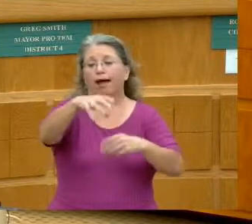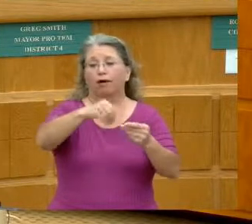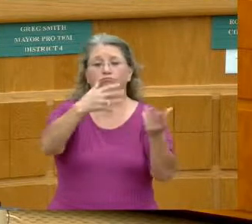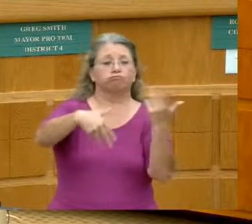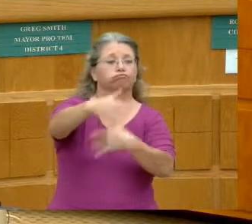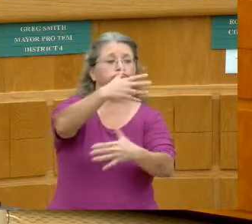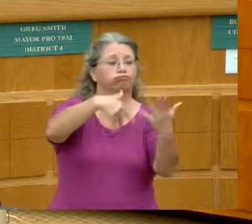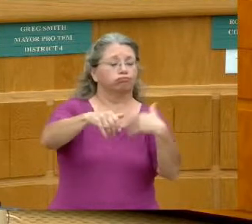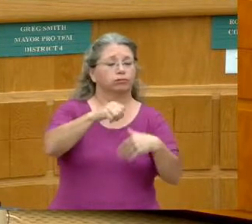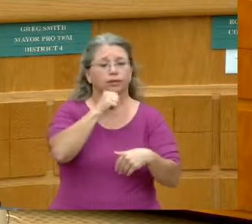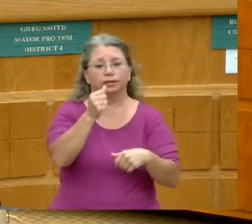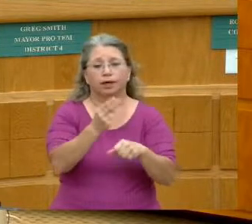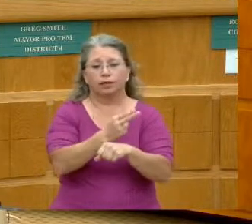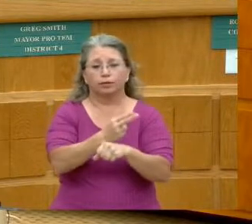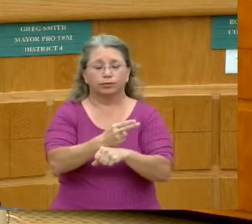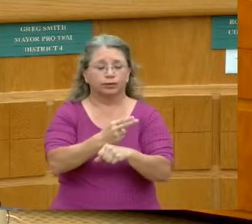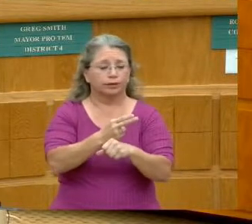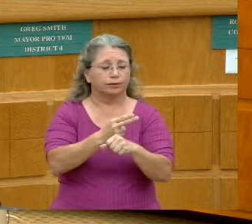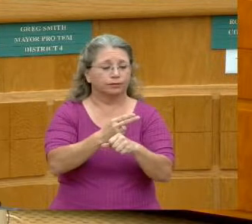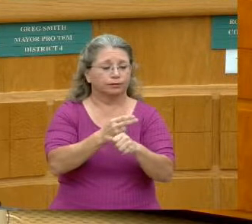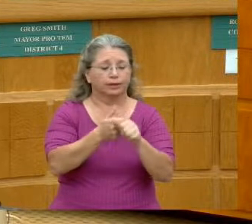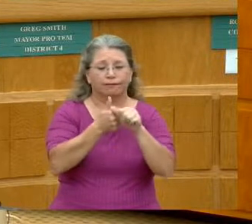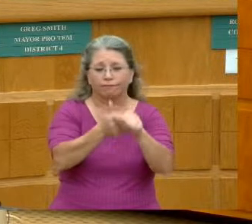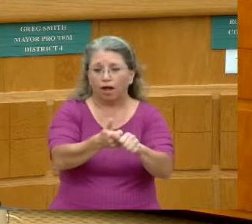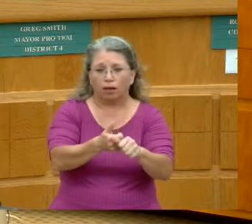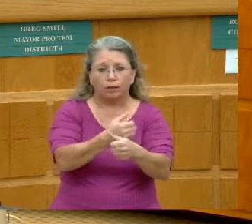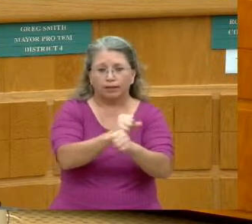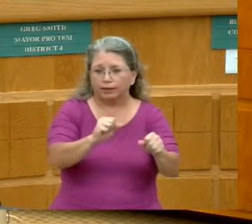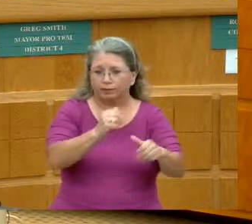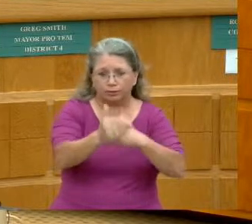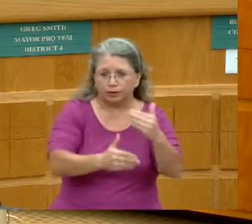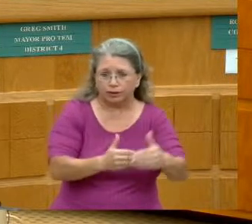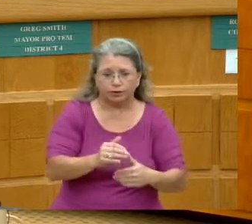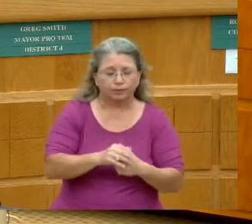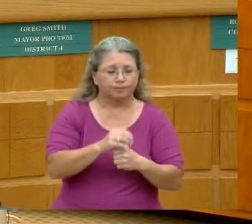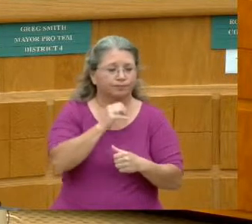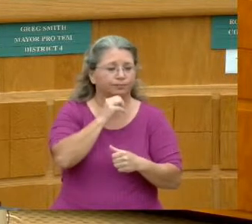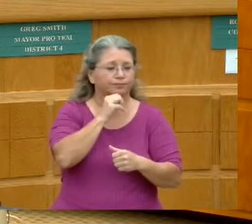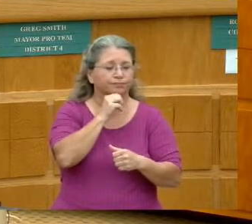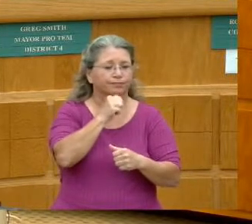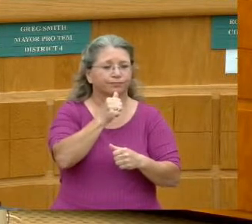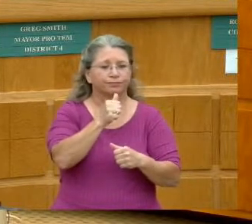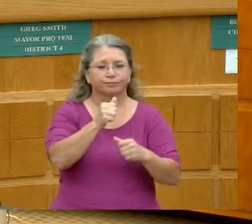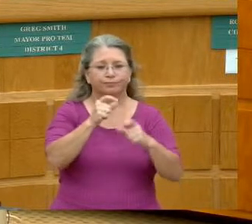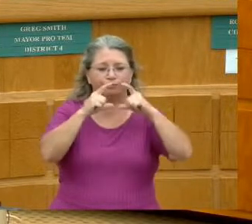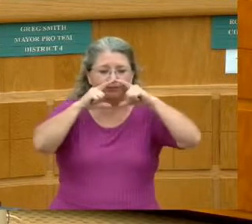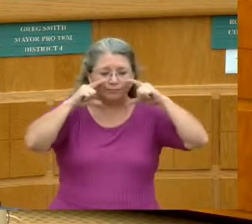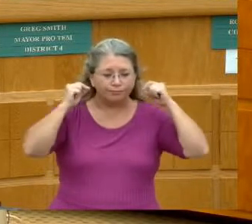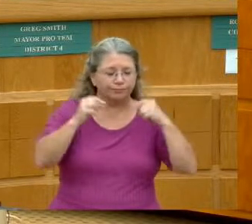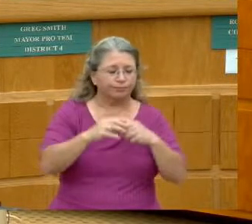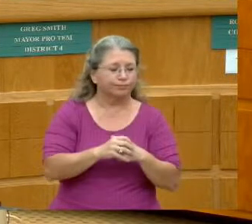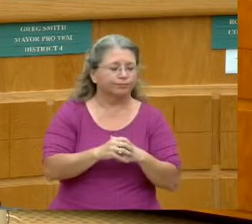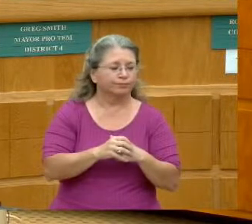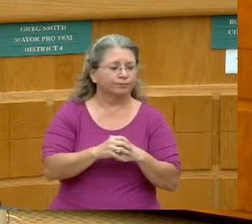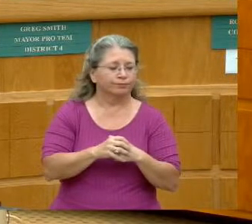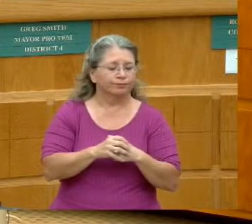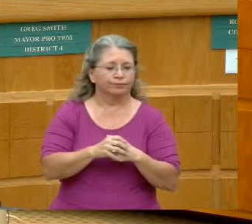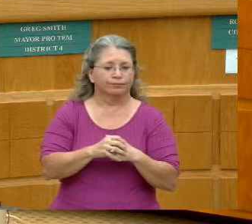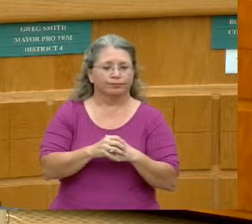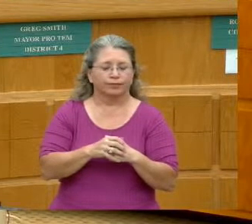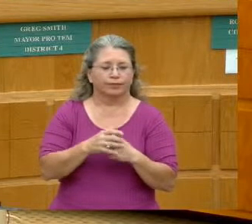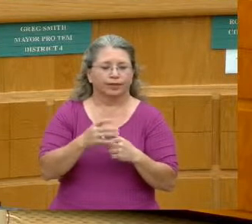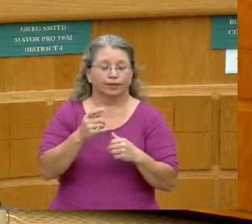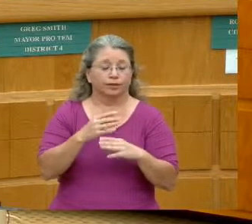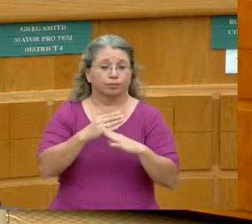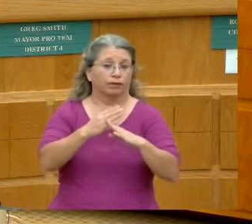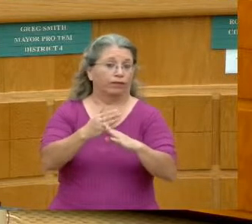precautions, not doing the right protocols to ensure that they're preventing any sort of disease, whether it's, right now we're dealing with COVID, but there